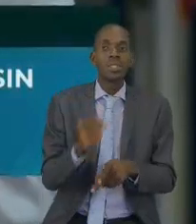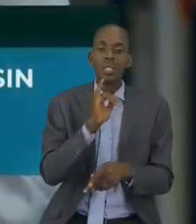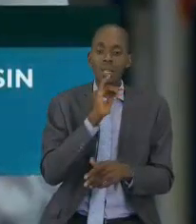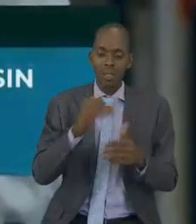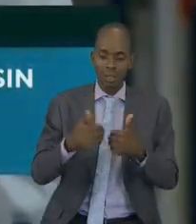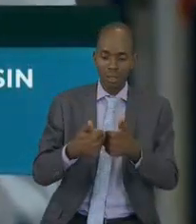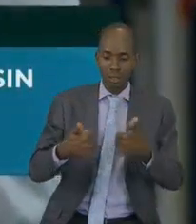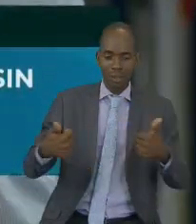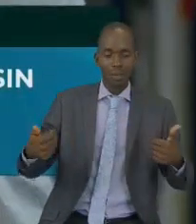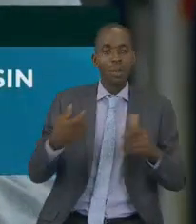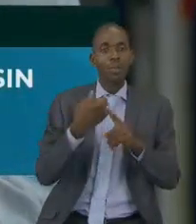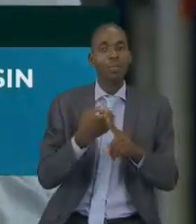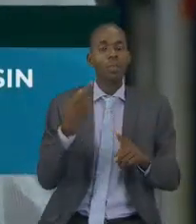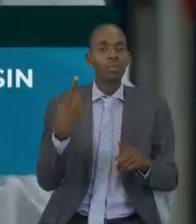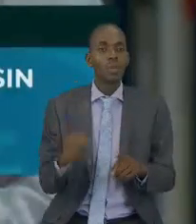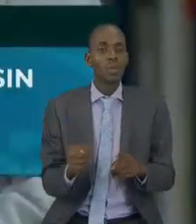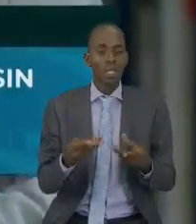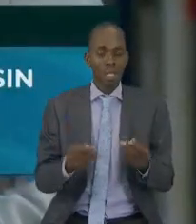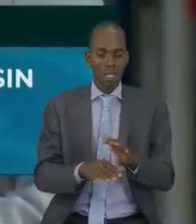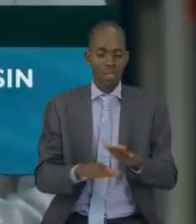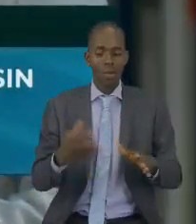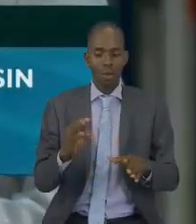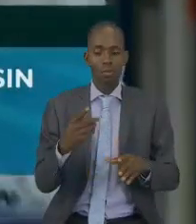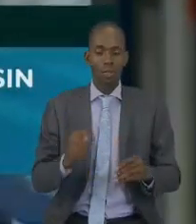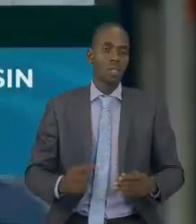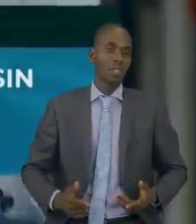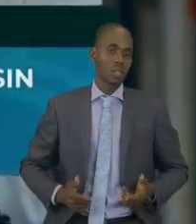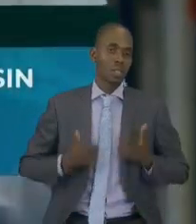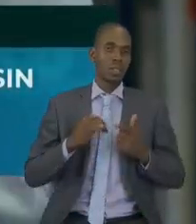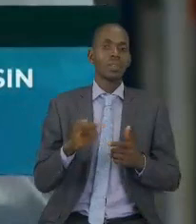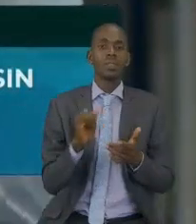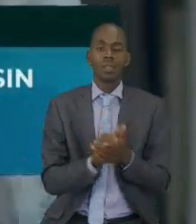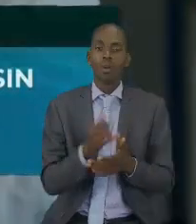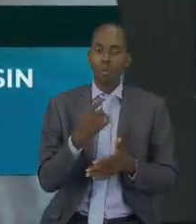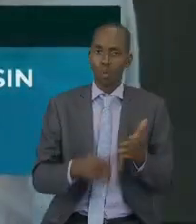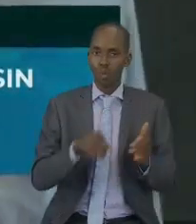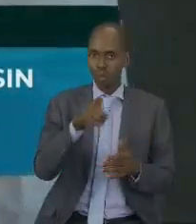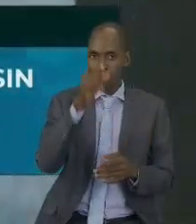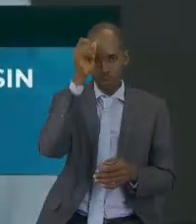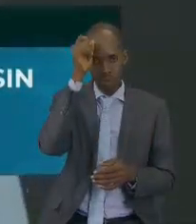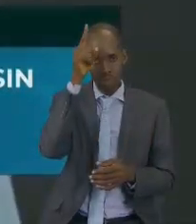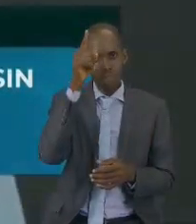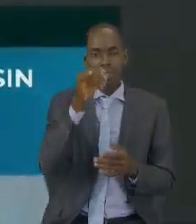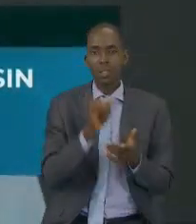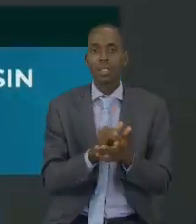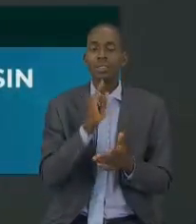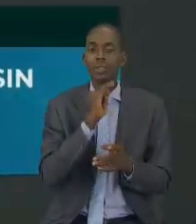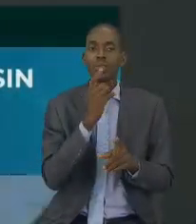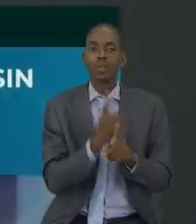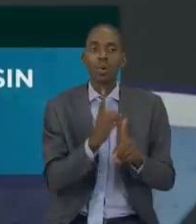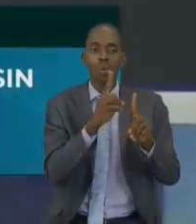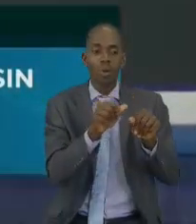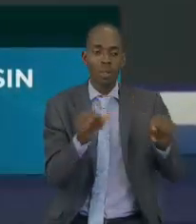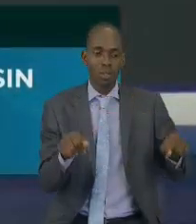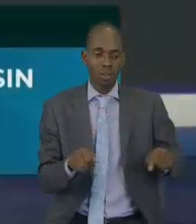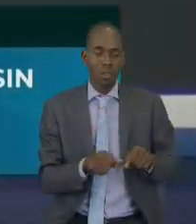separated from the land of the living. That's what you understand. That's only one aspect of